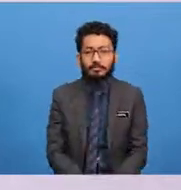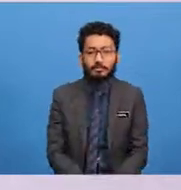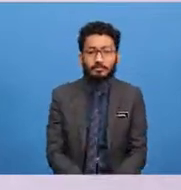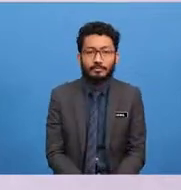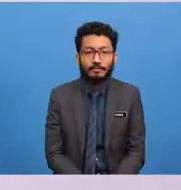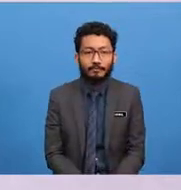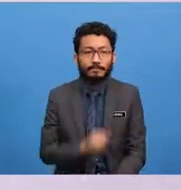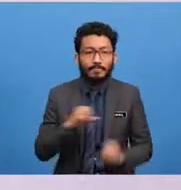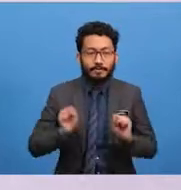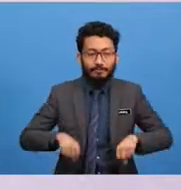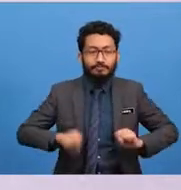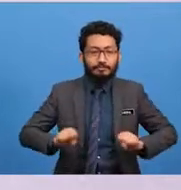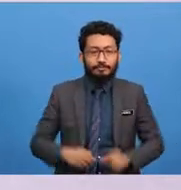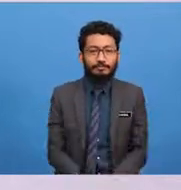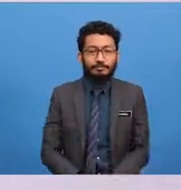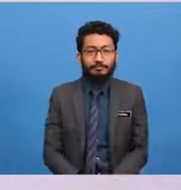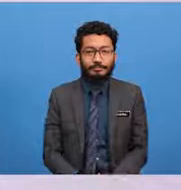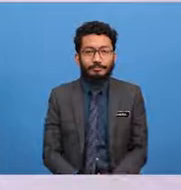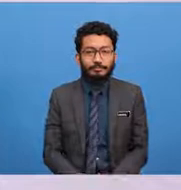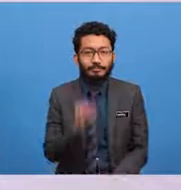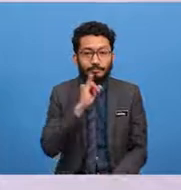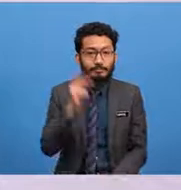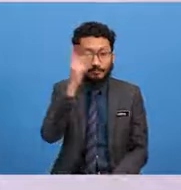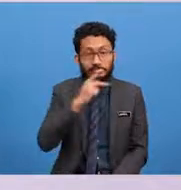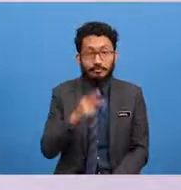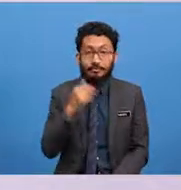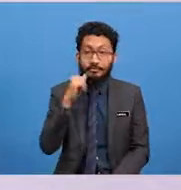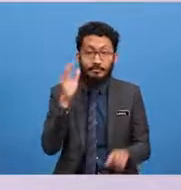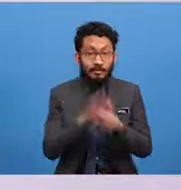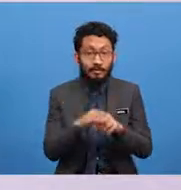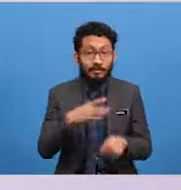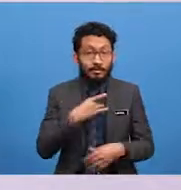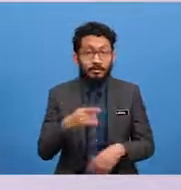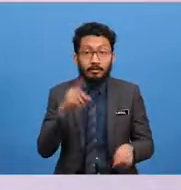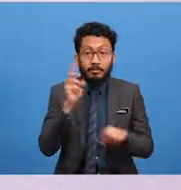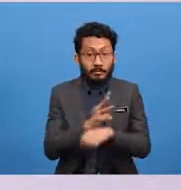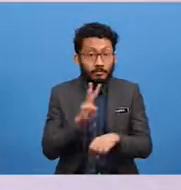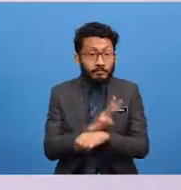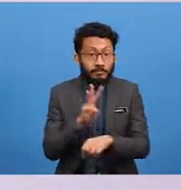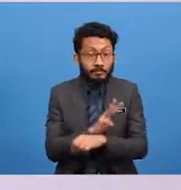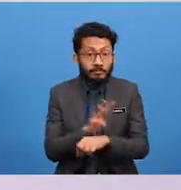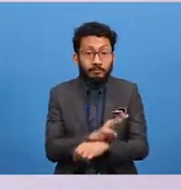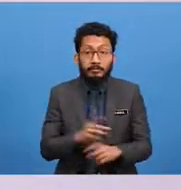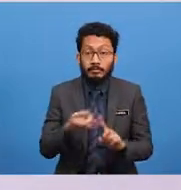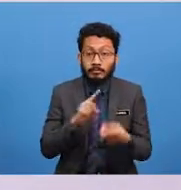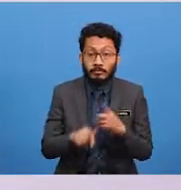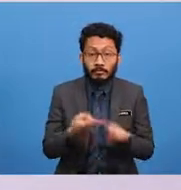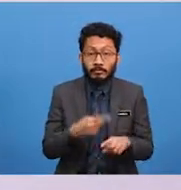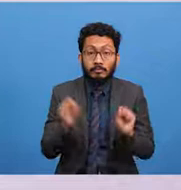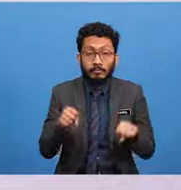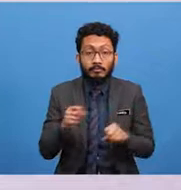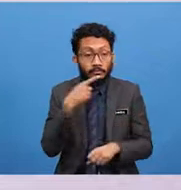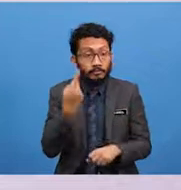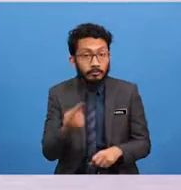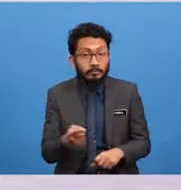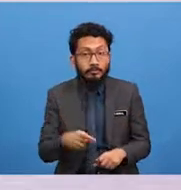I can. It's pretty. My sister likes to wear it. Friends, can you